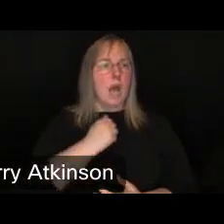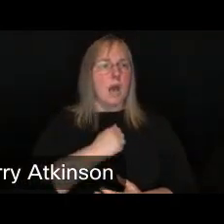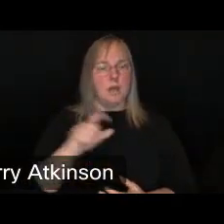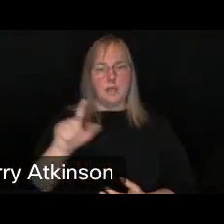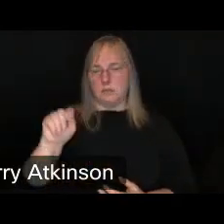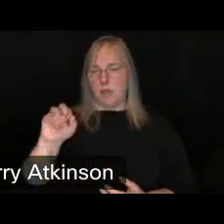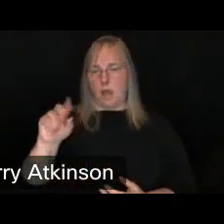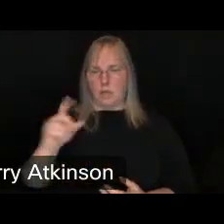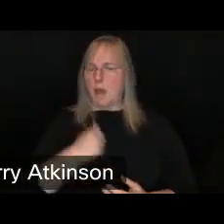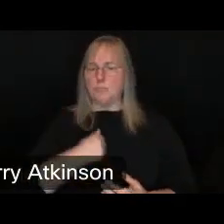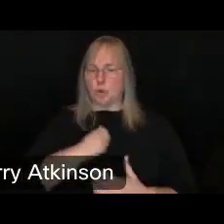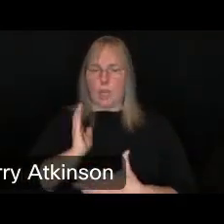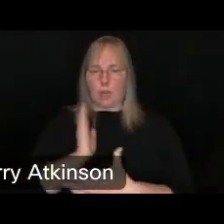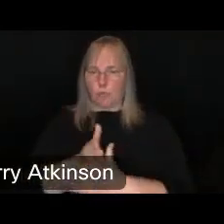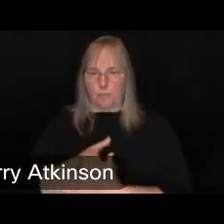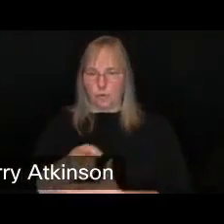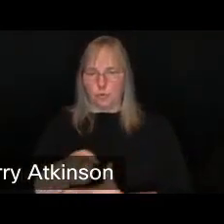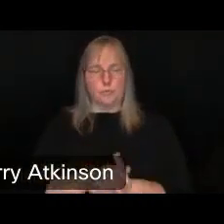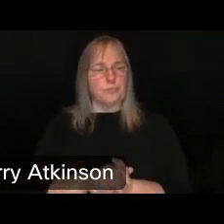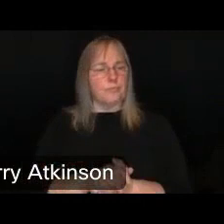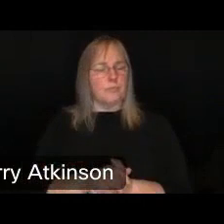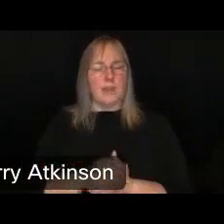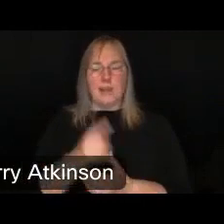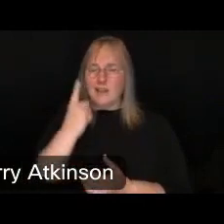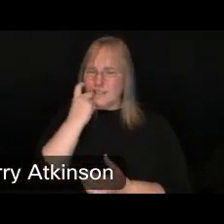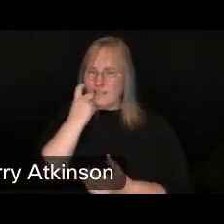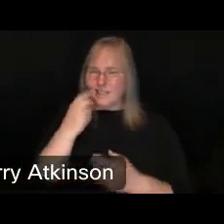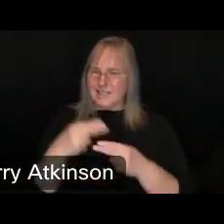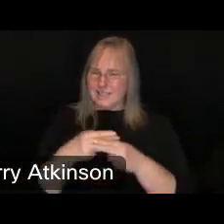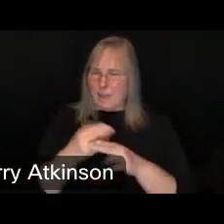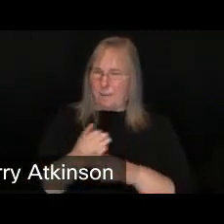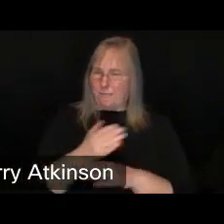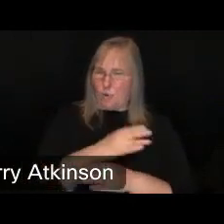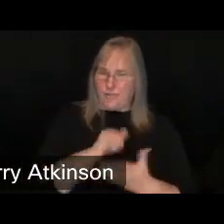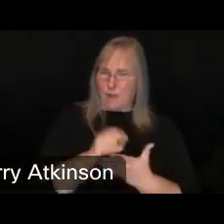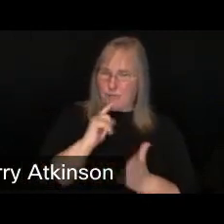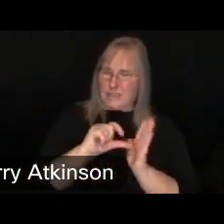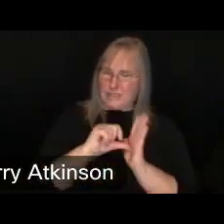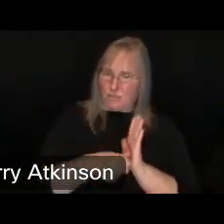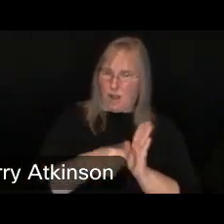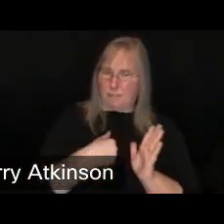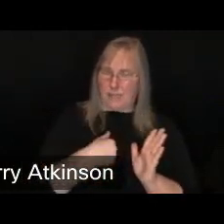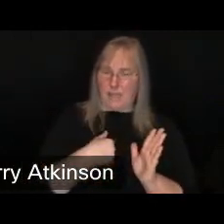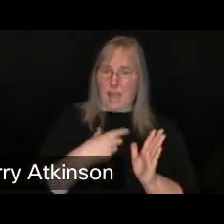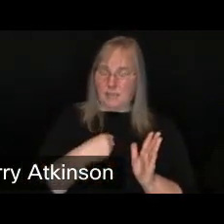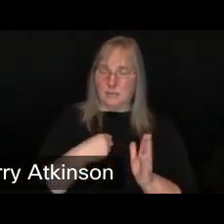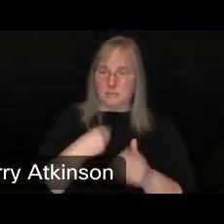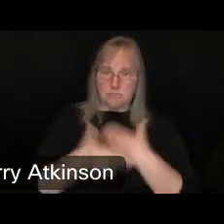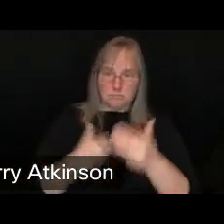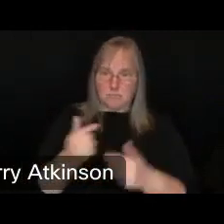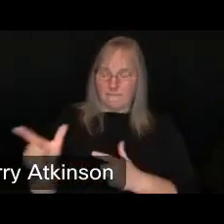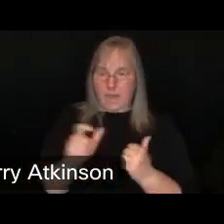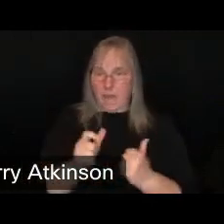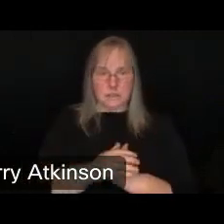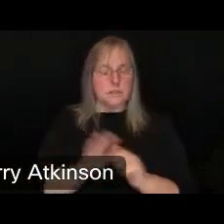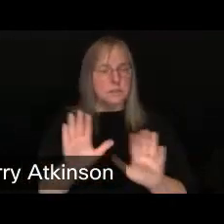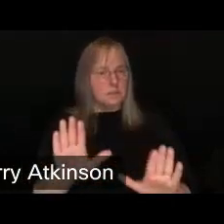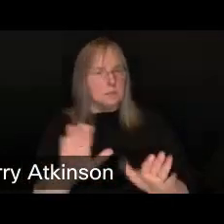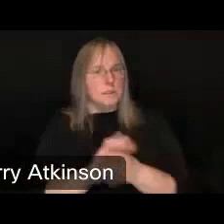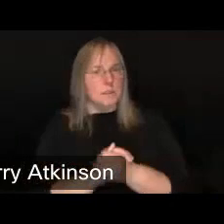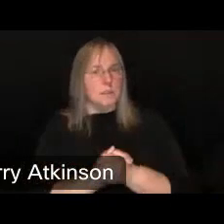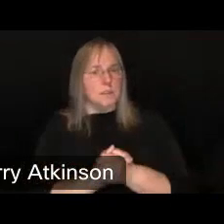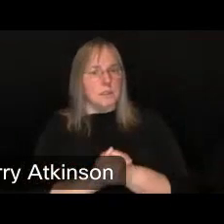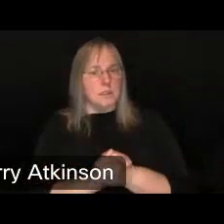but No problem. the slide before this really struck me, and it went by so fast.